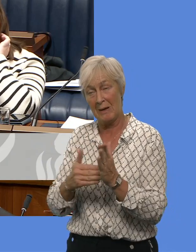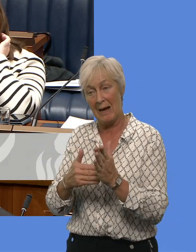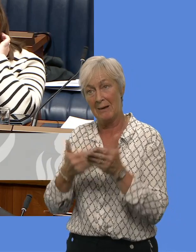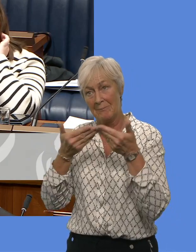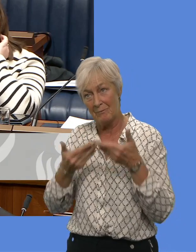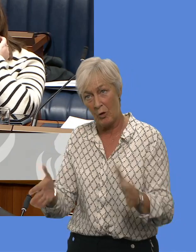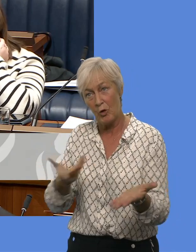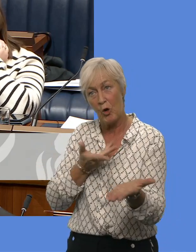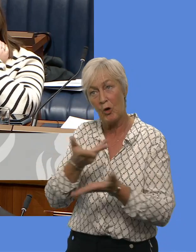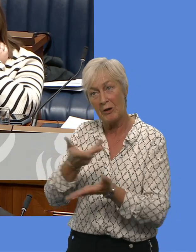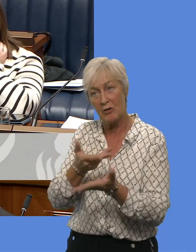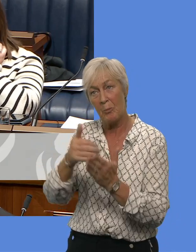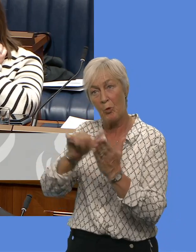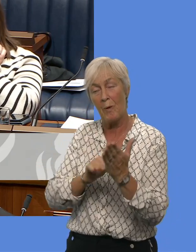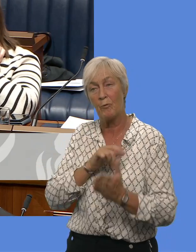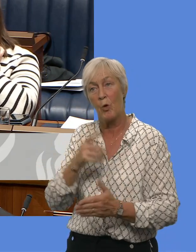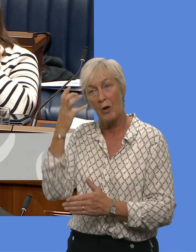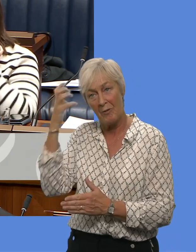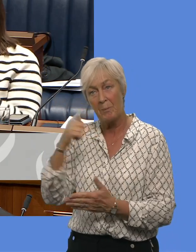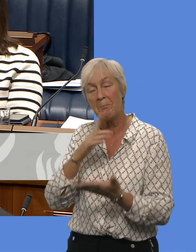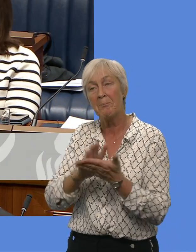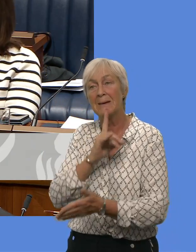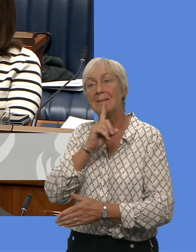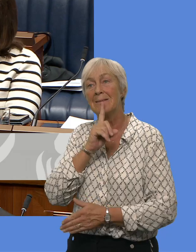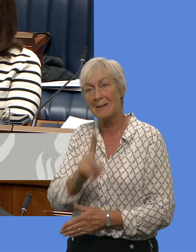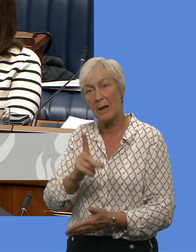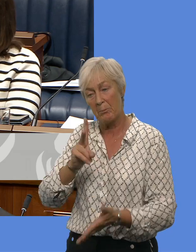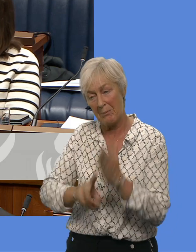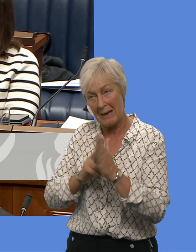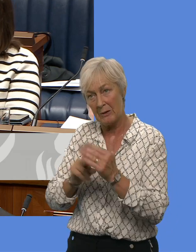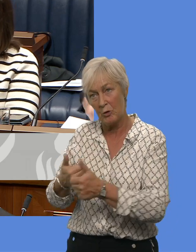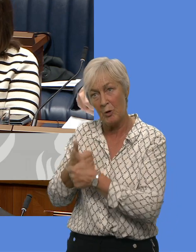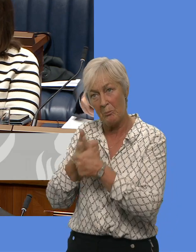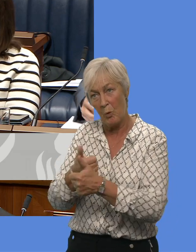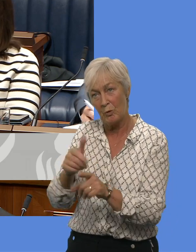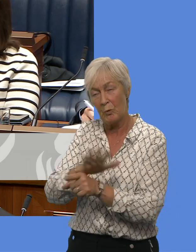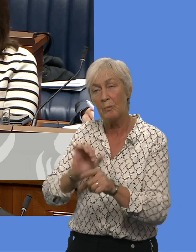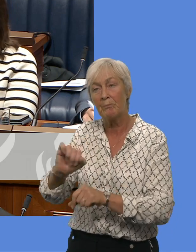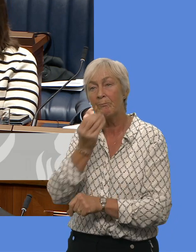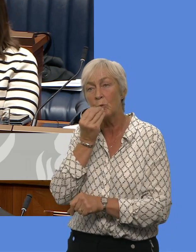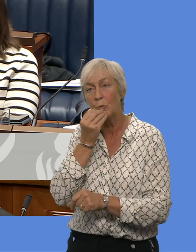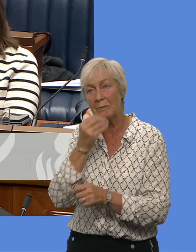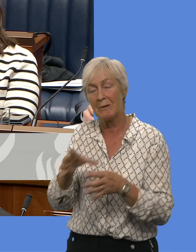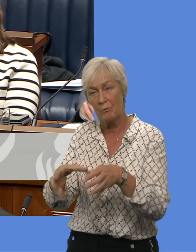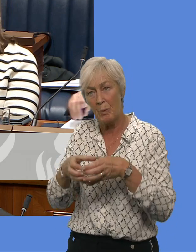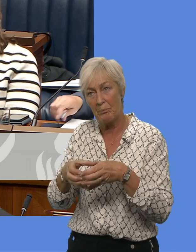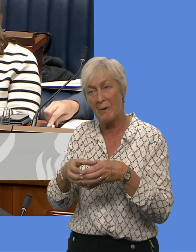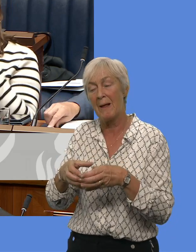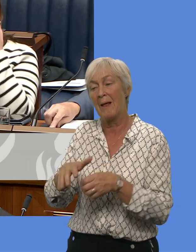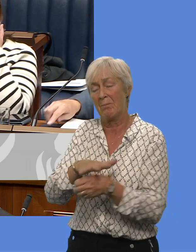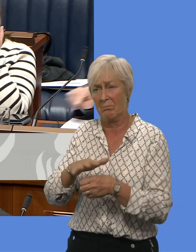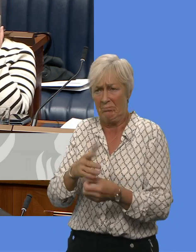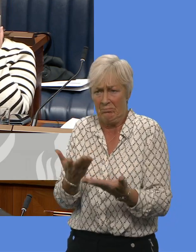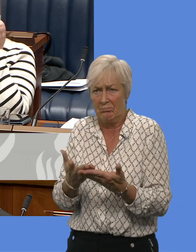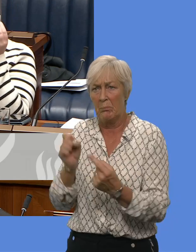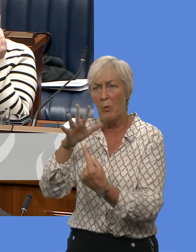on the draft programme for government. We are pleased to say that it will plan to support our agri-food sector. This industry is vital to both